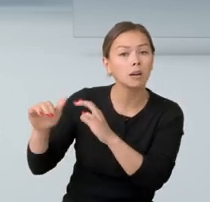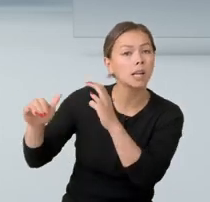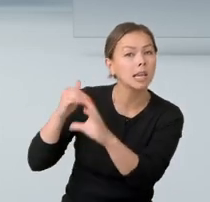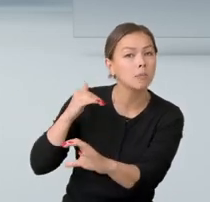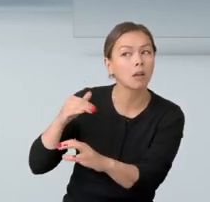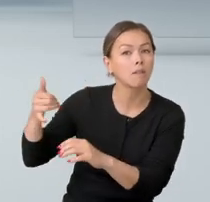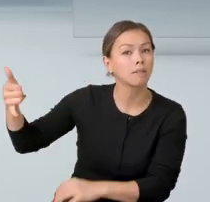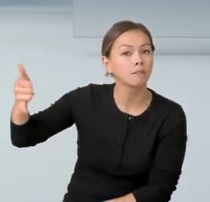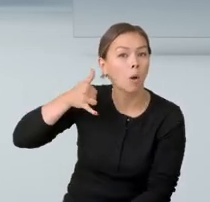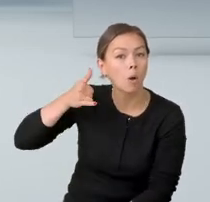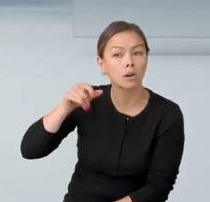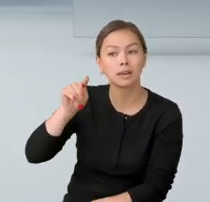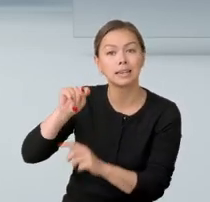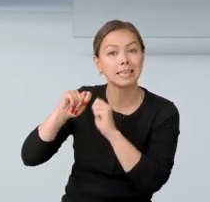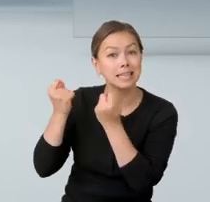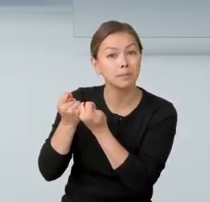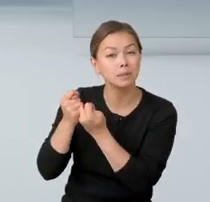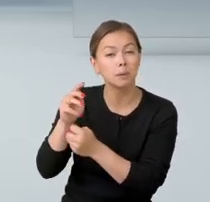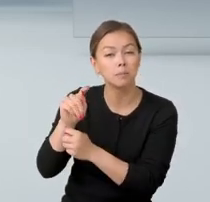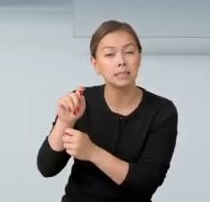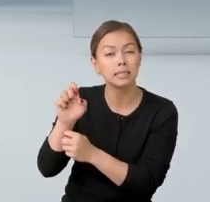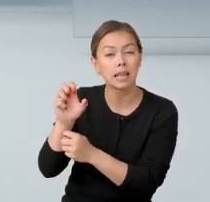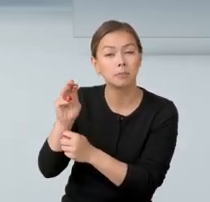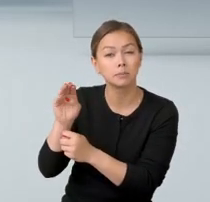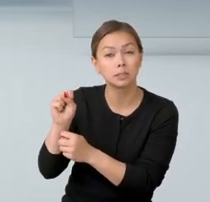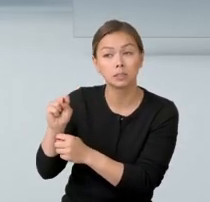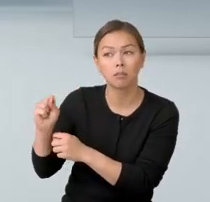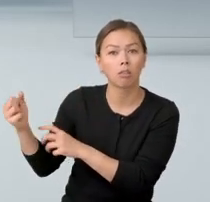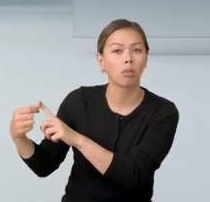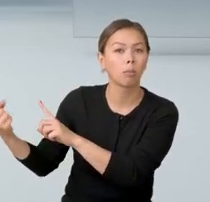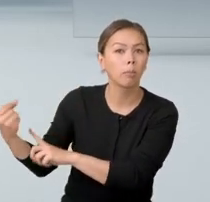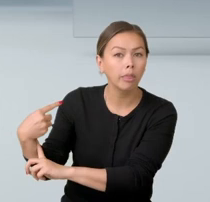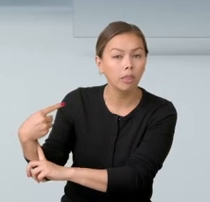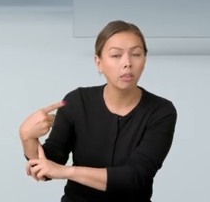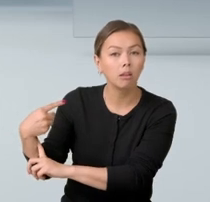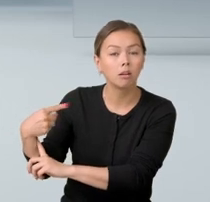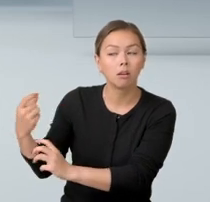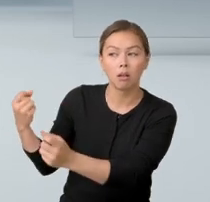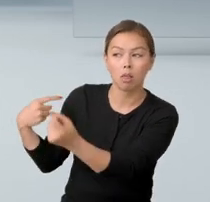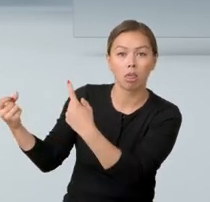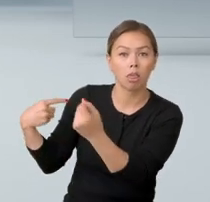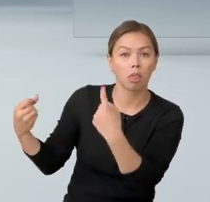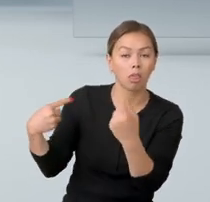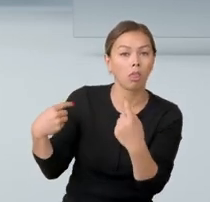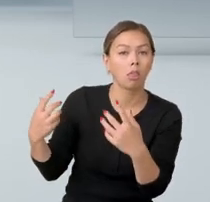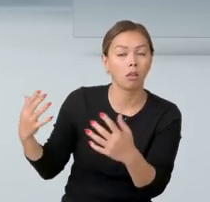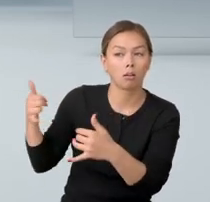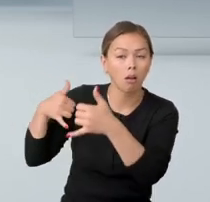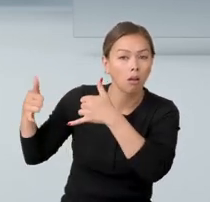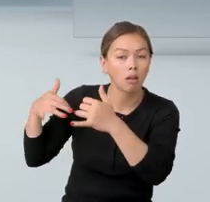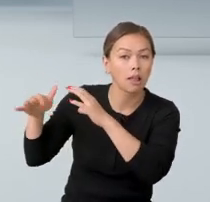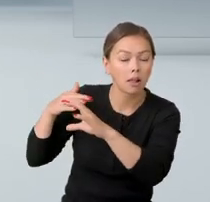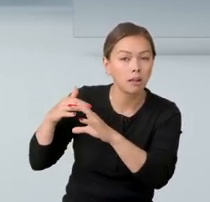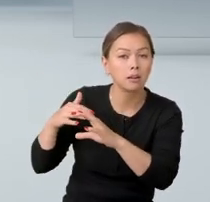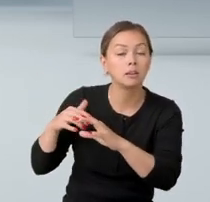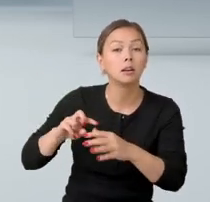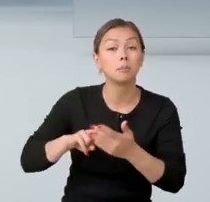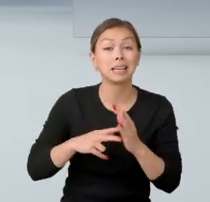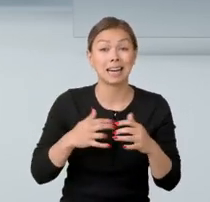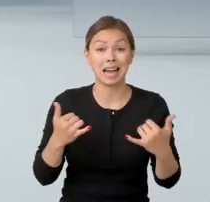email by phone or teams but at the very end the the current situation was